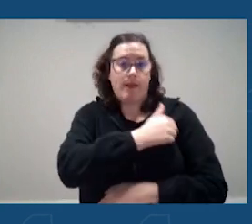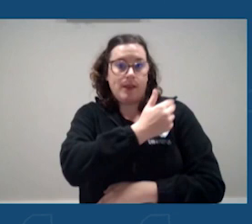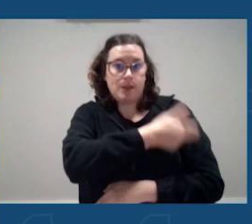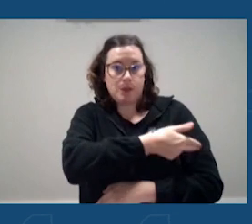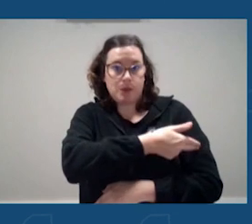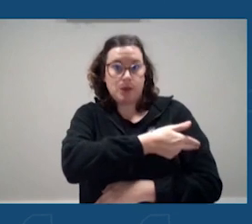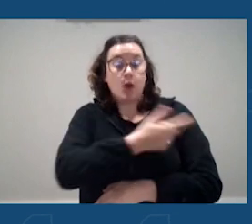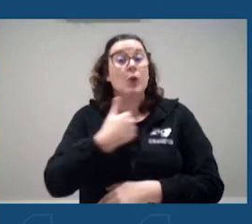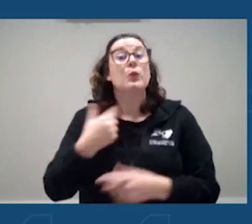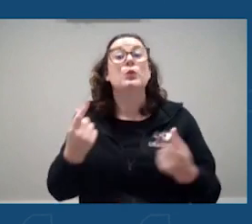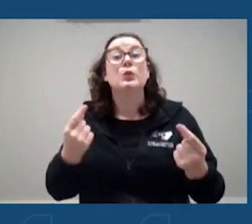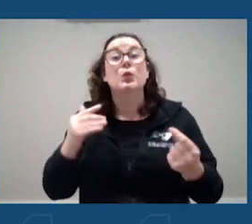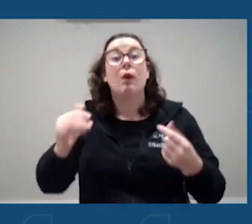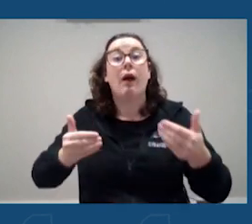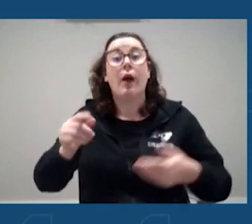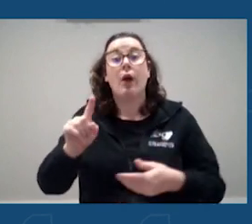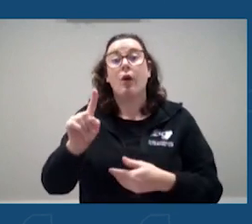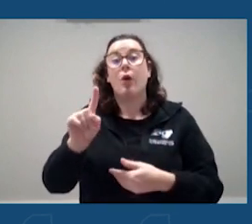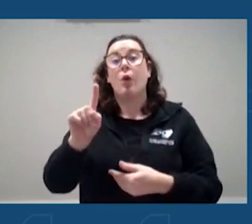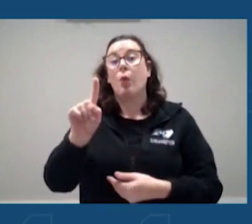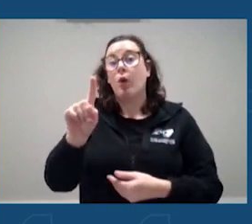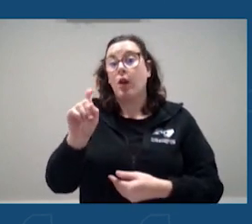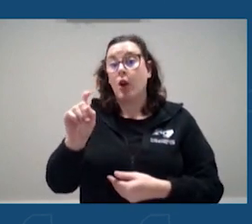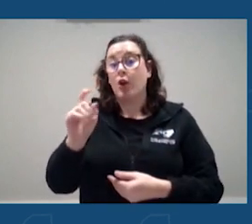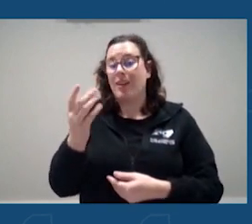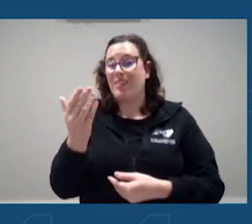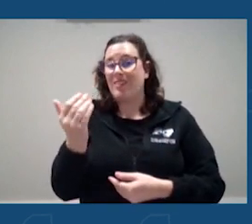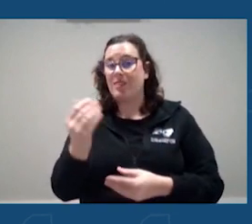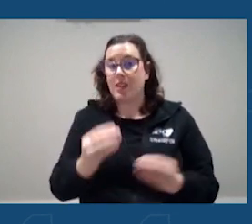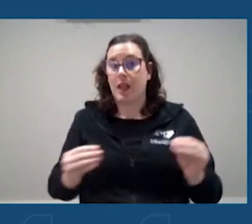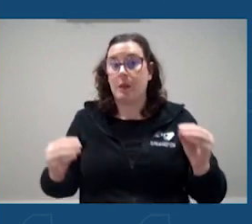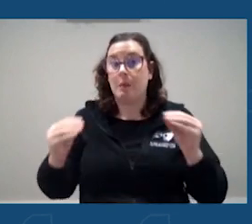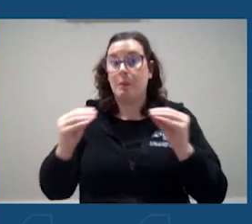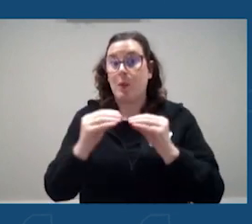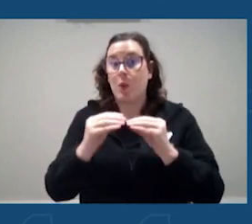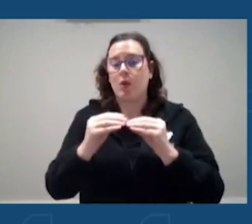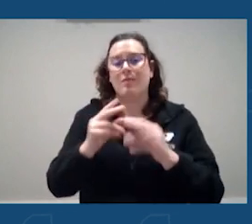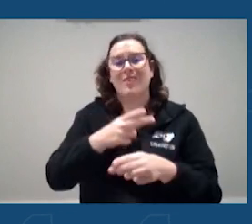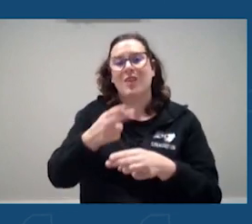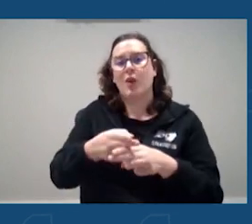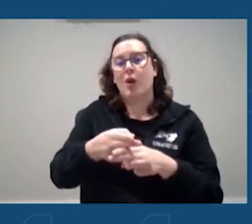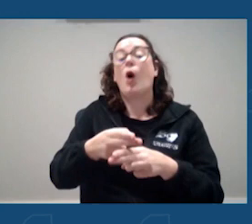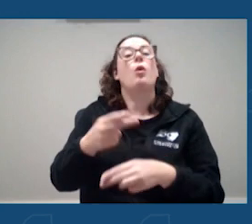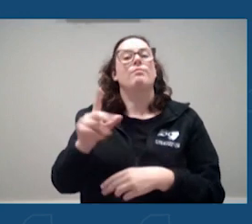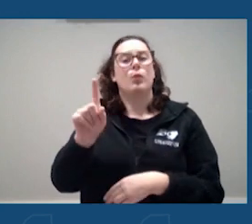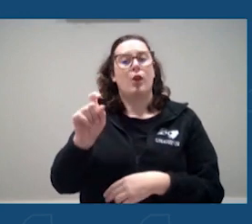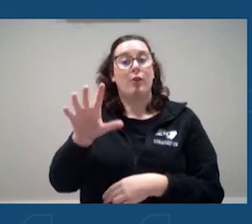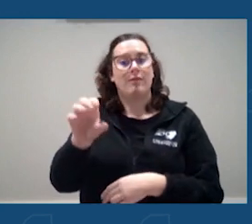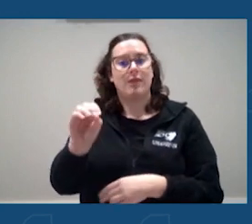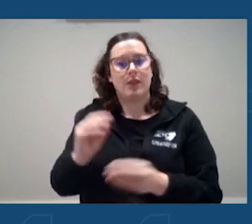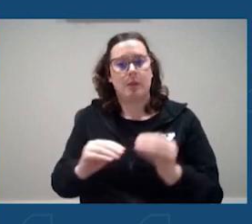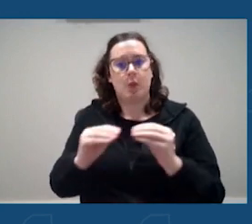hiring over 150 more, we call the credible messengers, 150 more people.